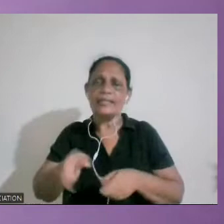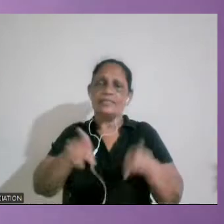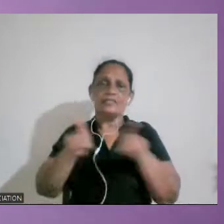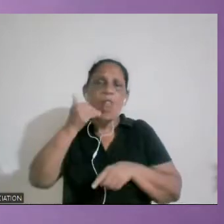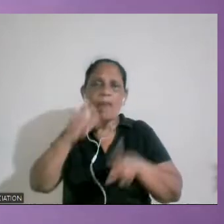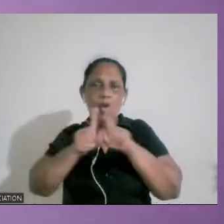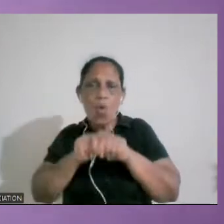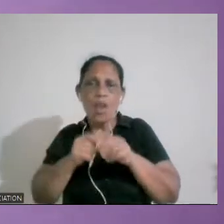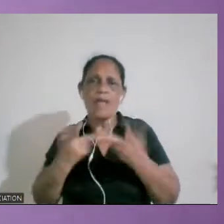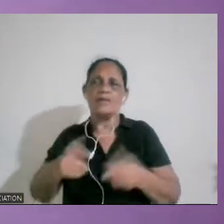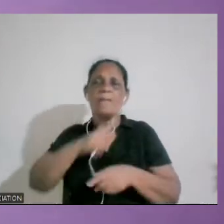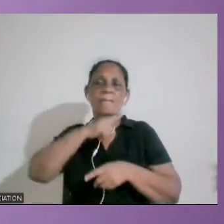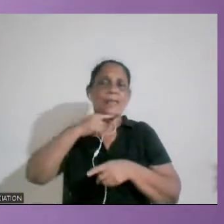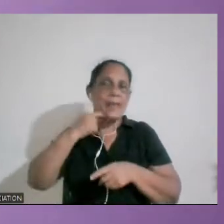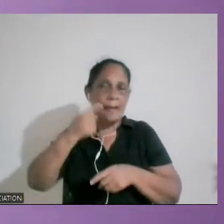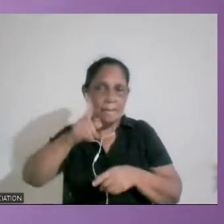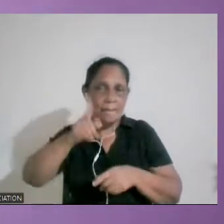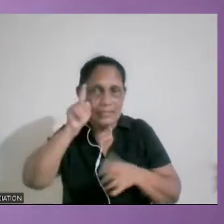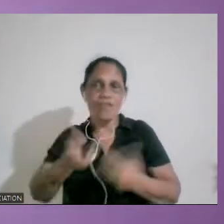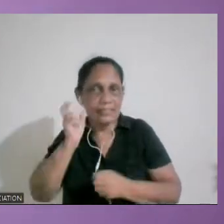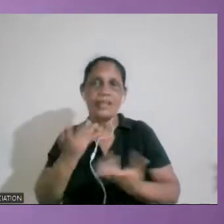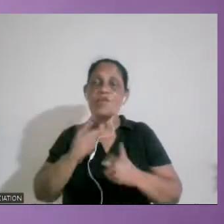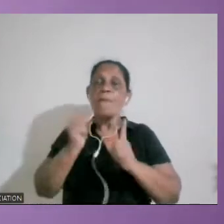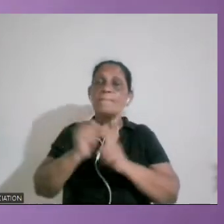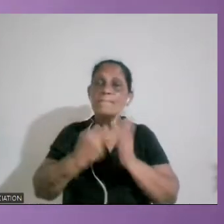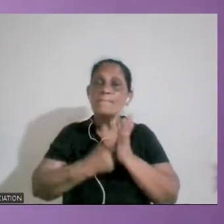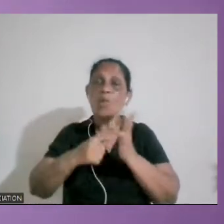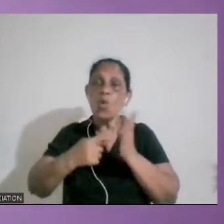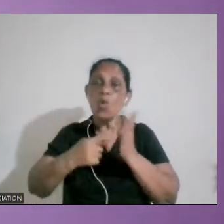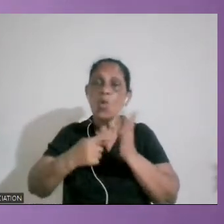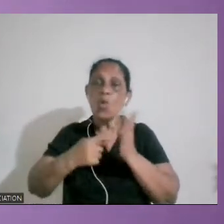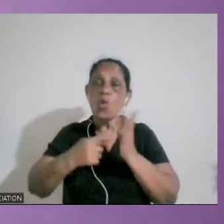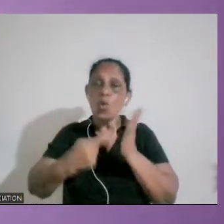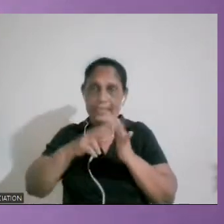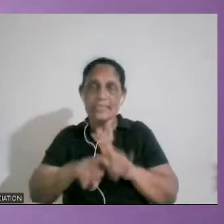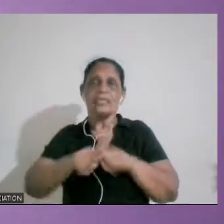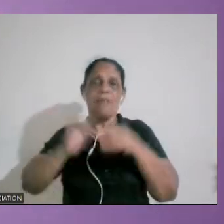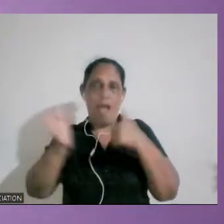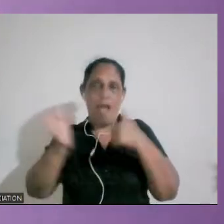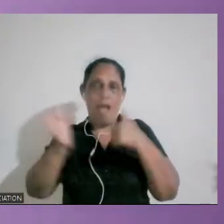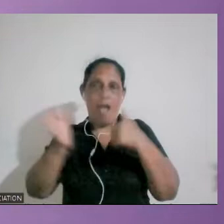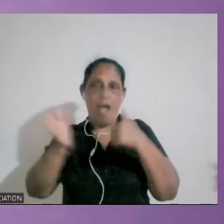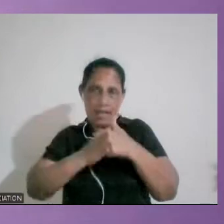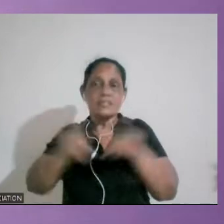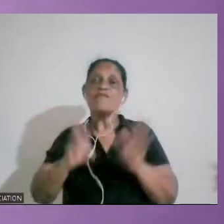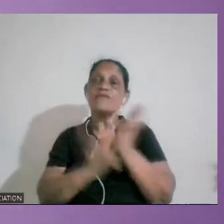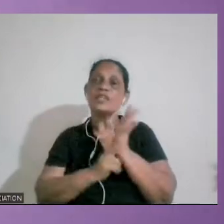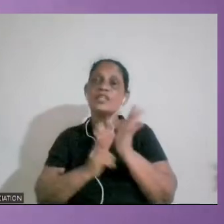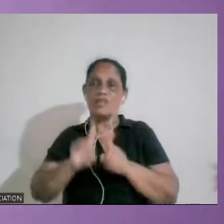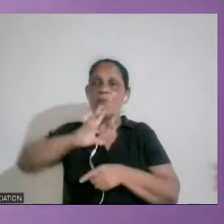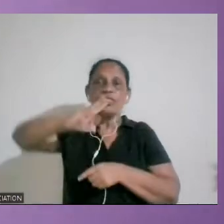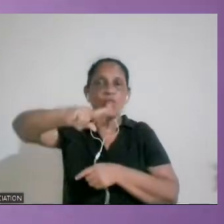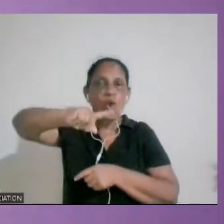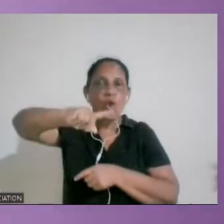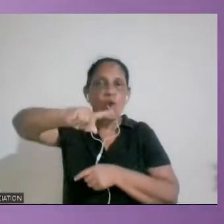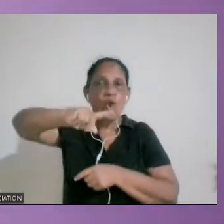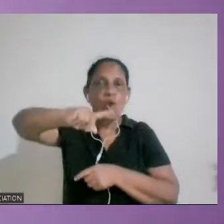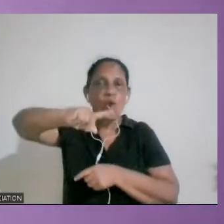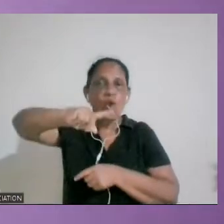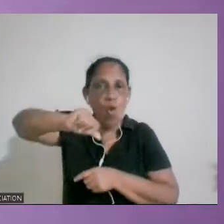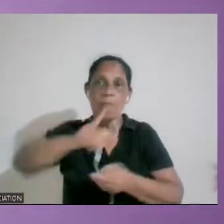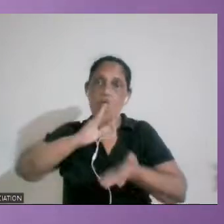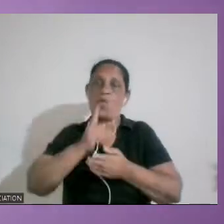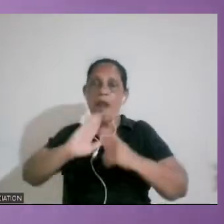greens, red meat, eggs, anything containing protein and iron. Additionally, vitamin C-rich foods